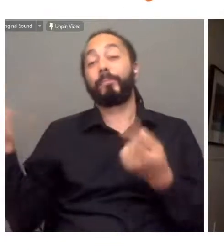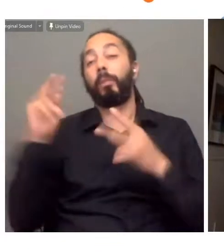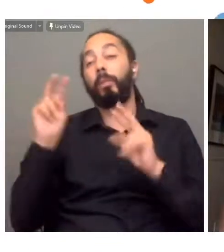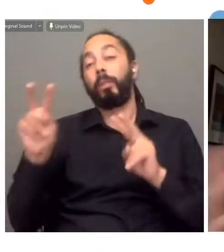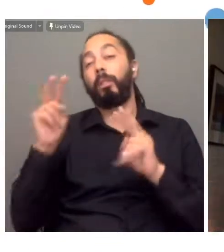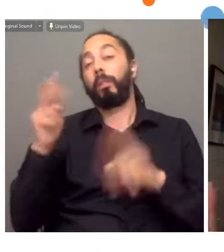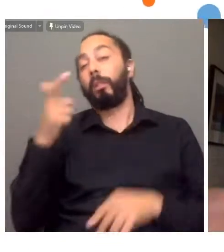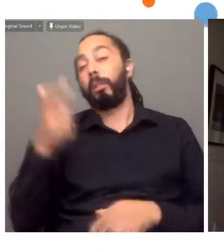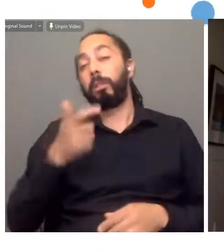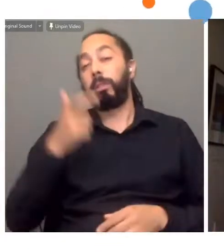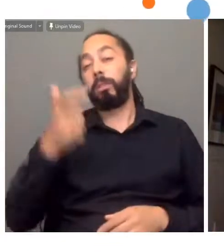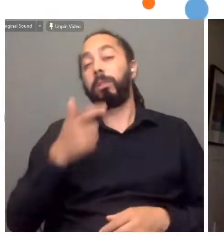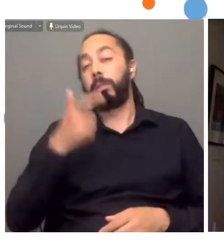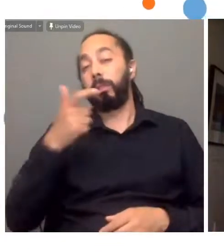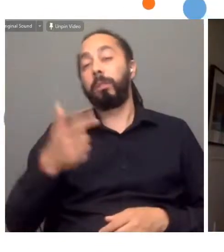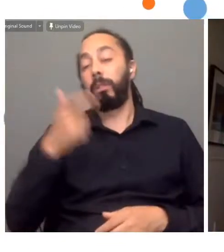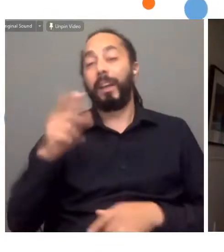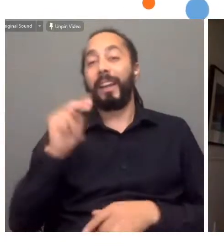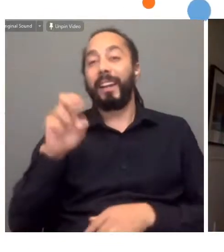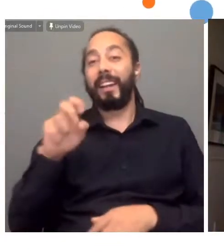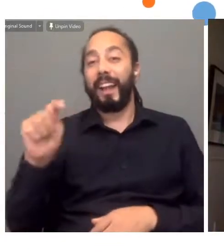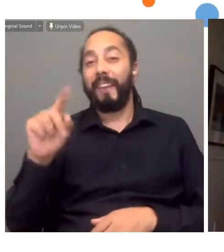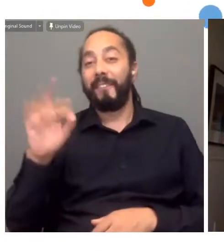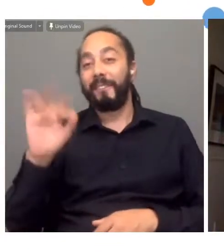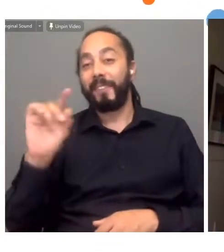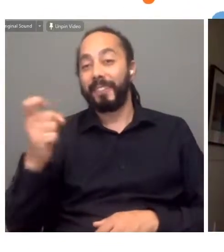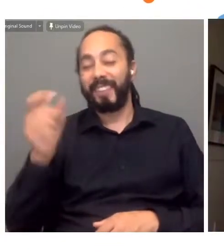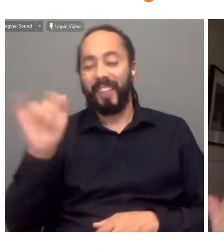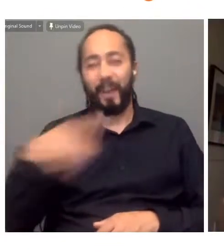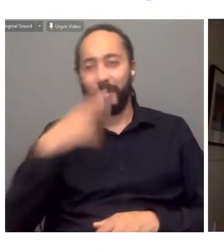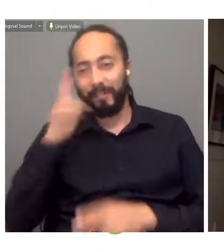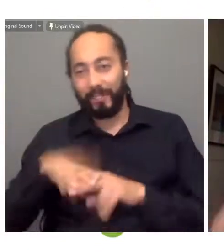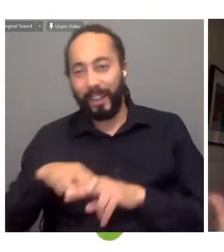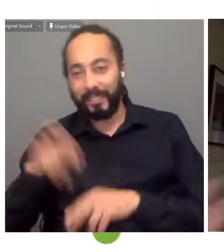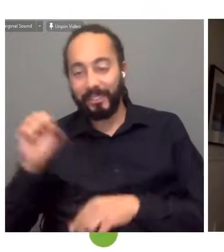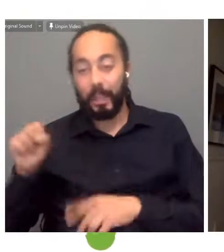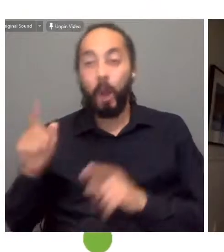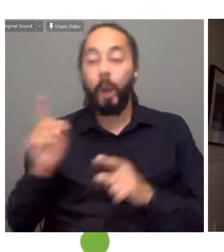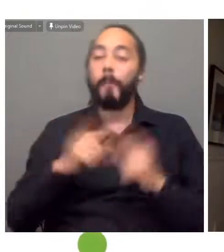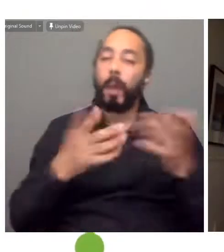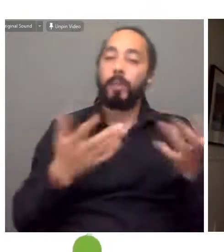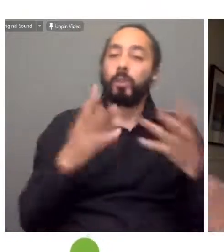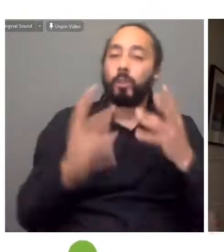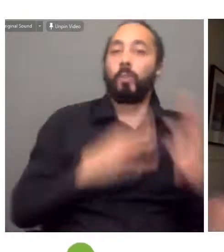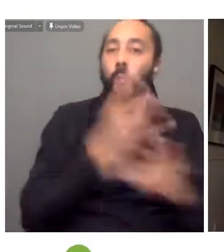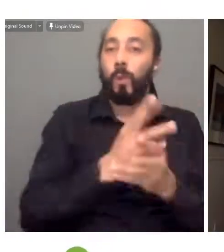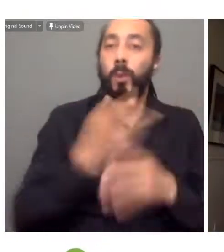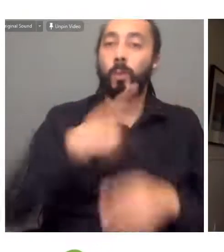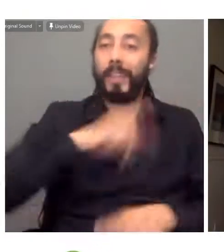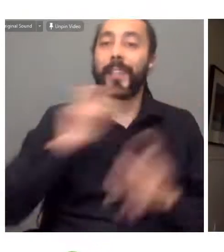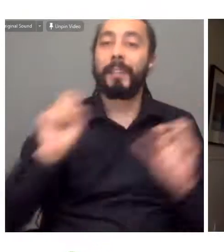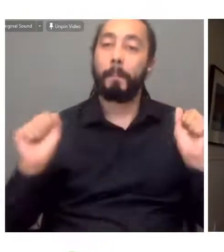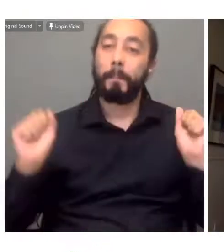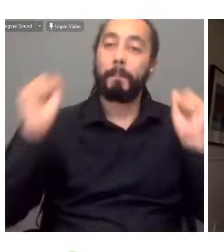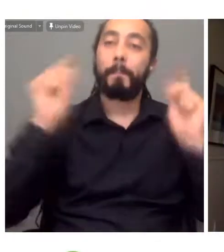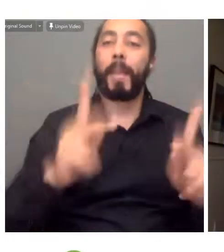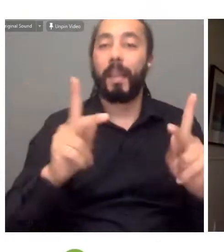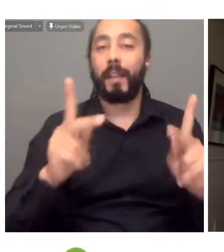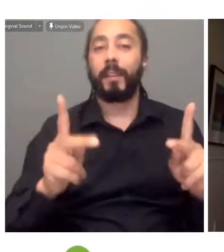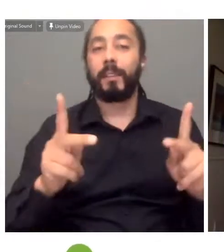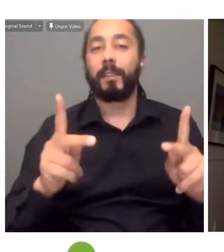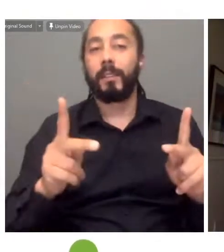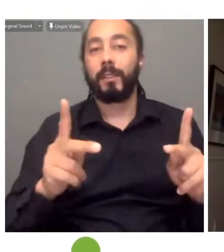there's a world out there that we have to come back to, or that we want